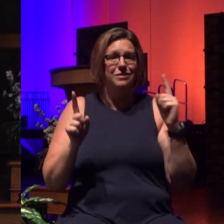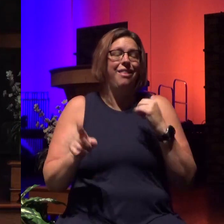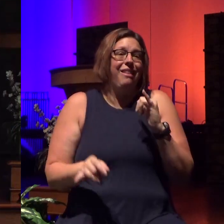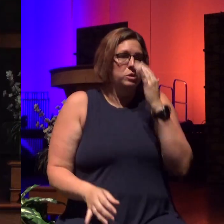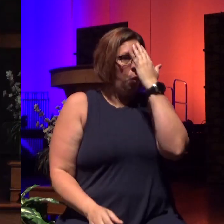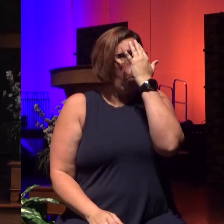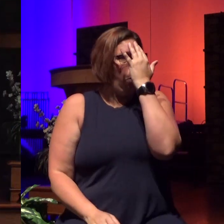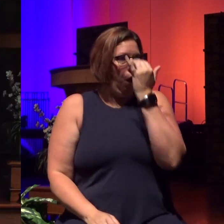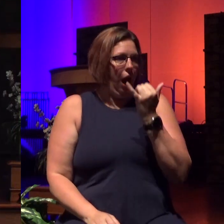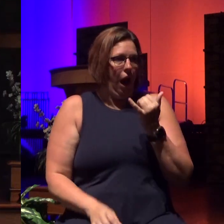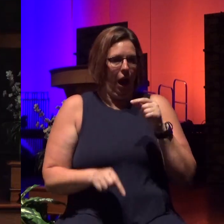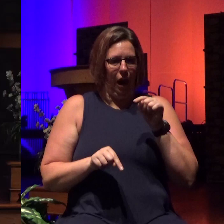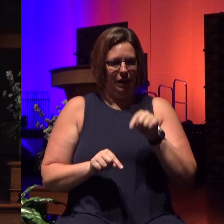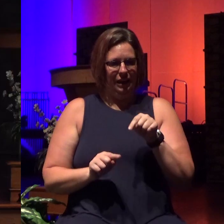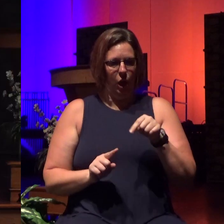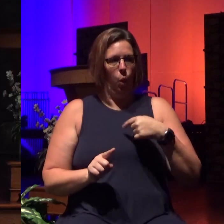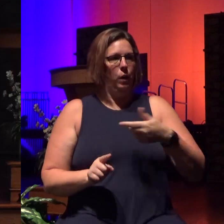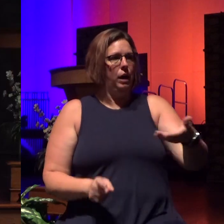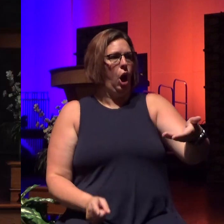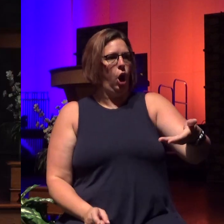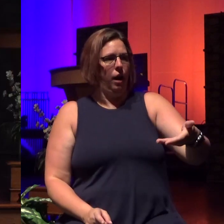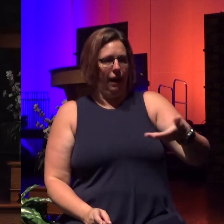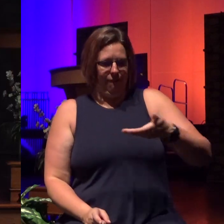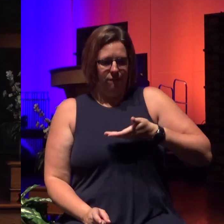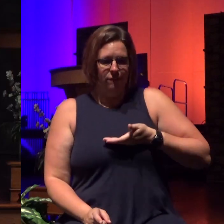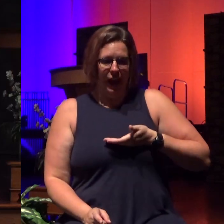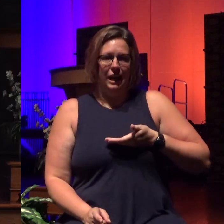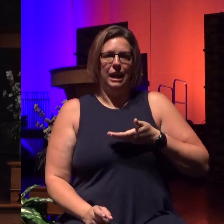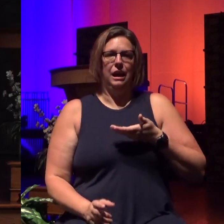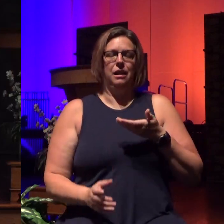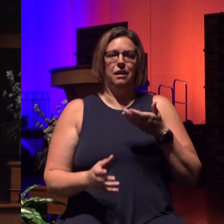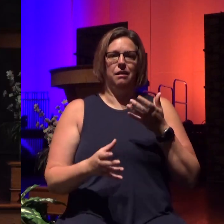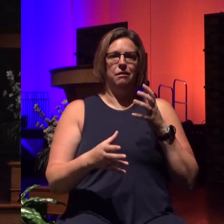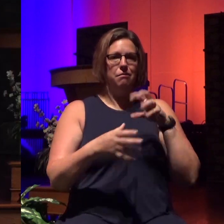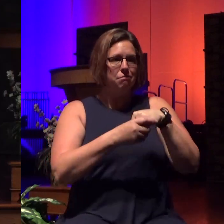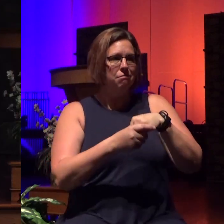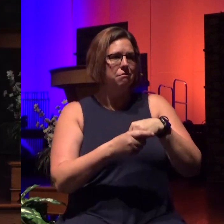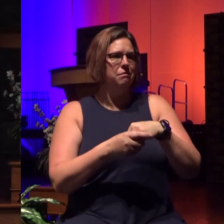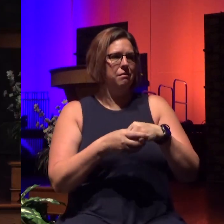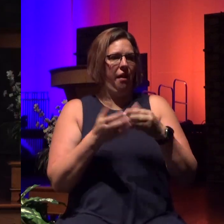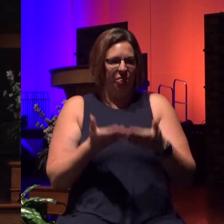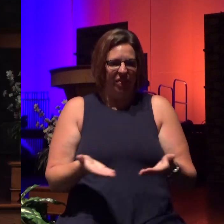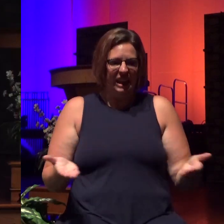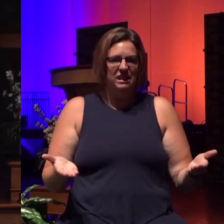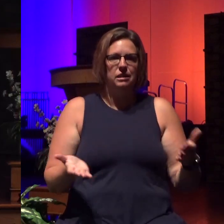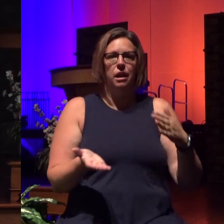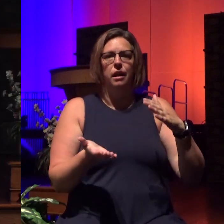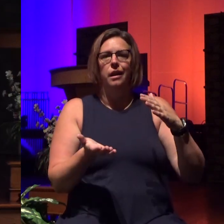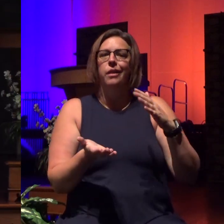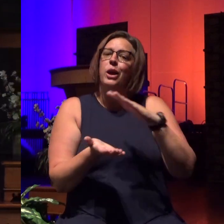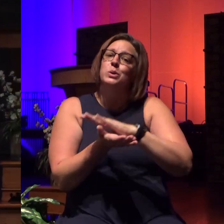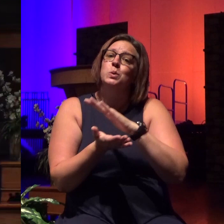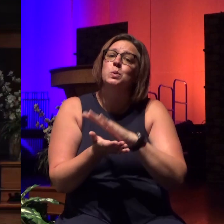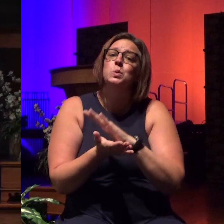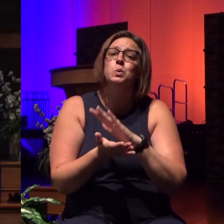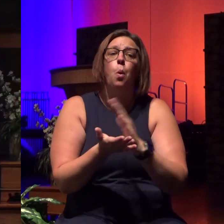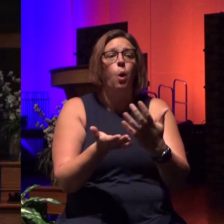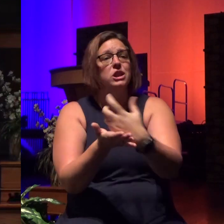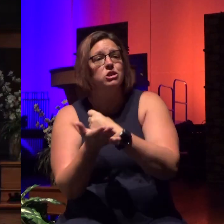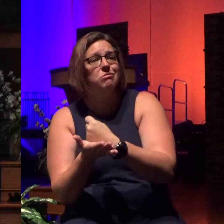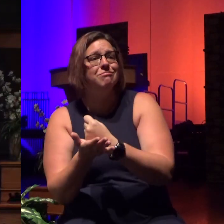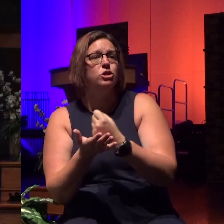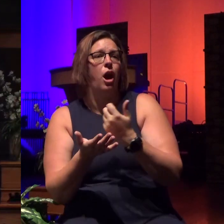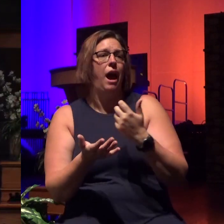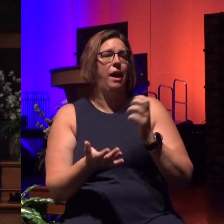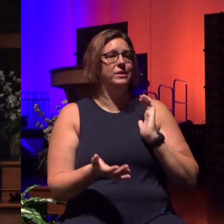why we invite the participation of things like our school supply drives and our food drives and our